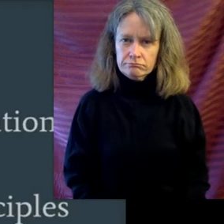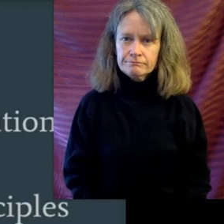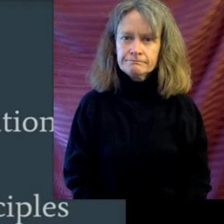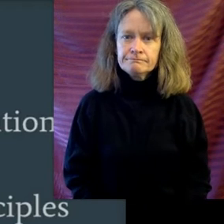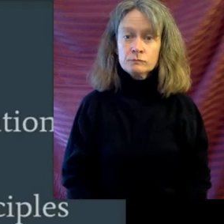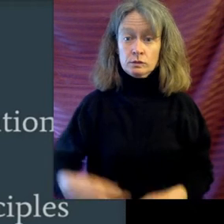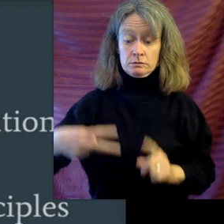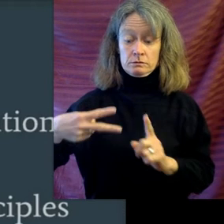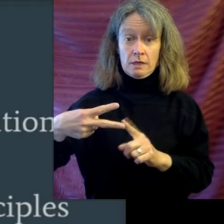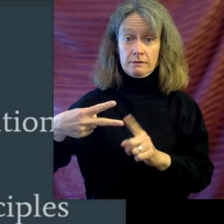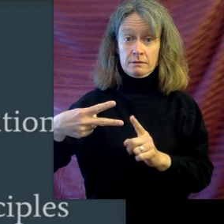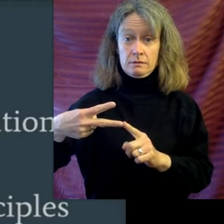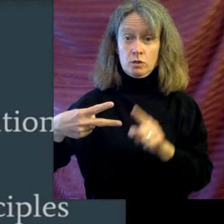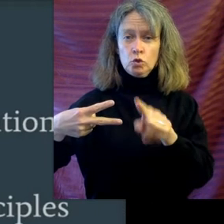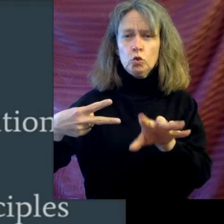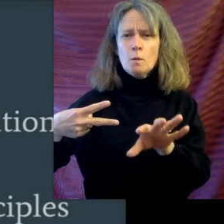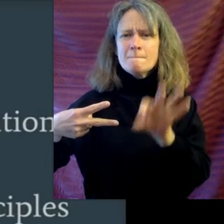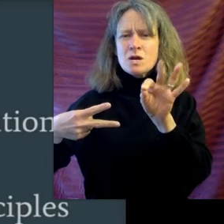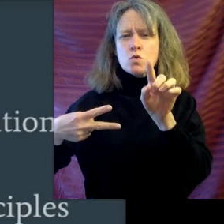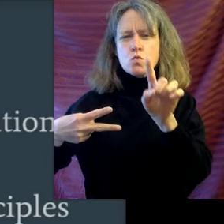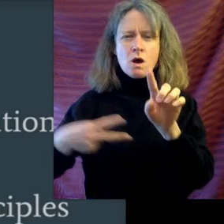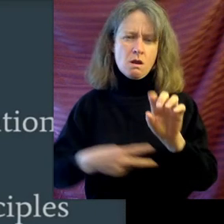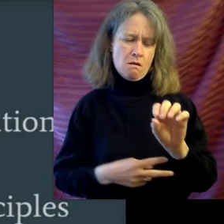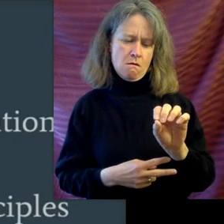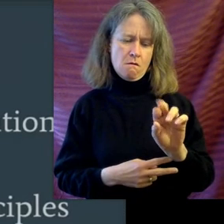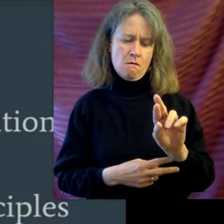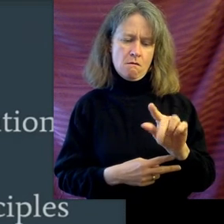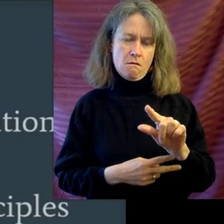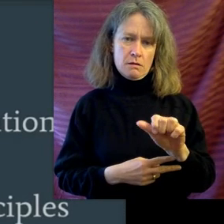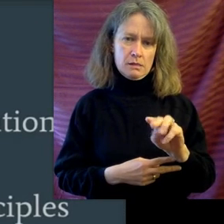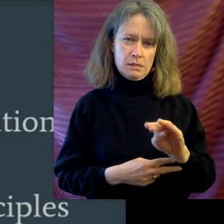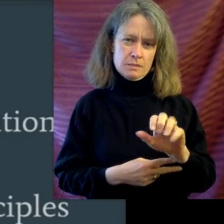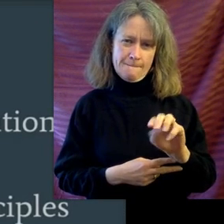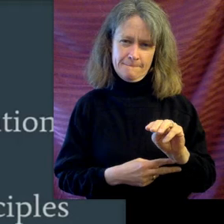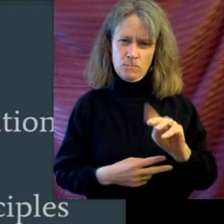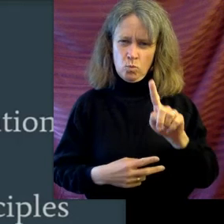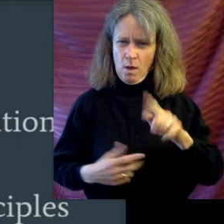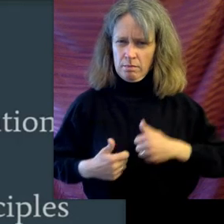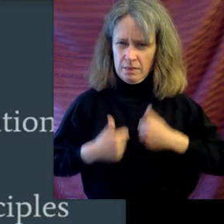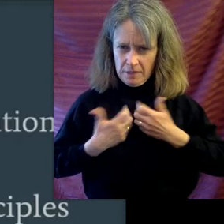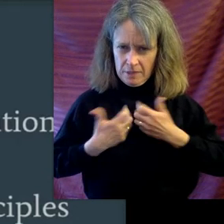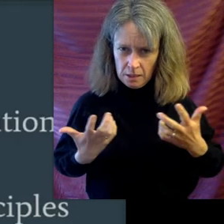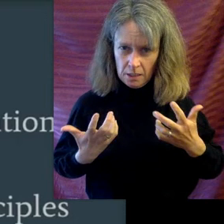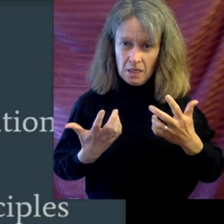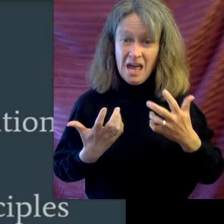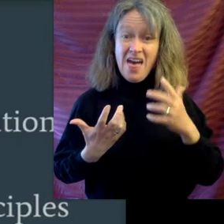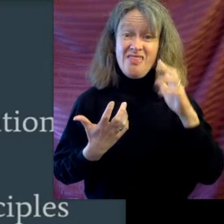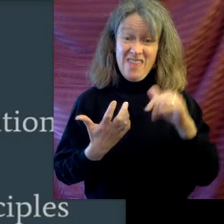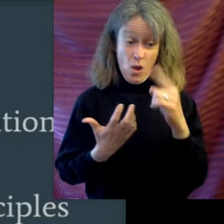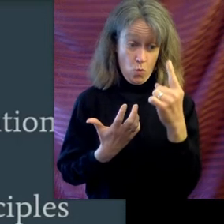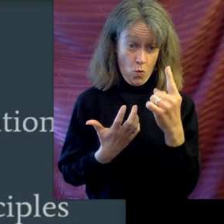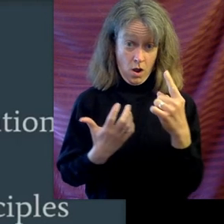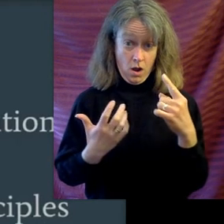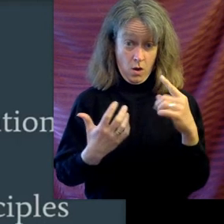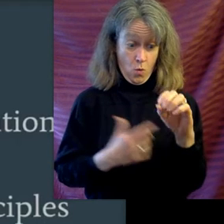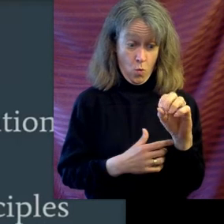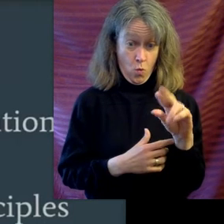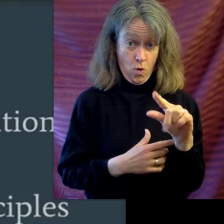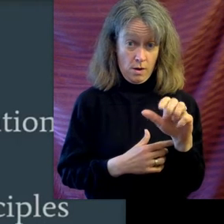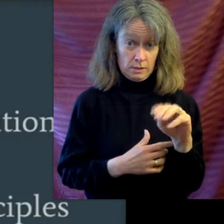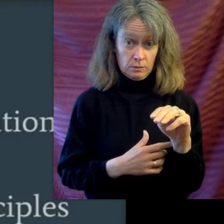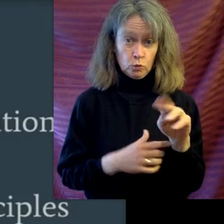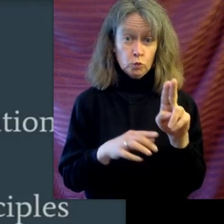you're going to use that same organism as an example for each of the 4 principles. And